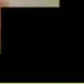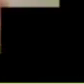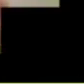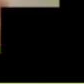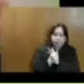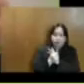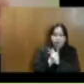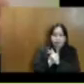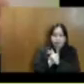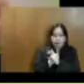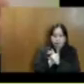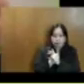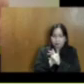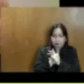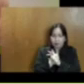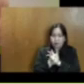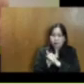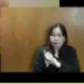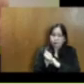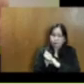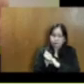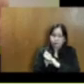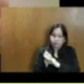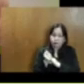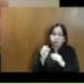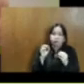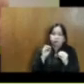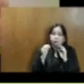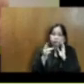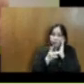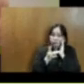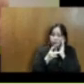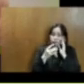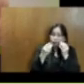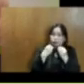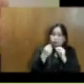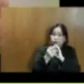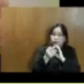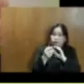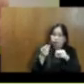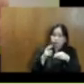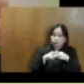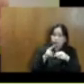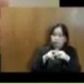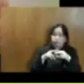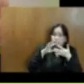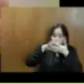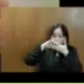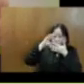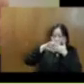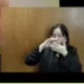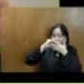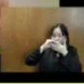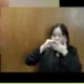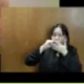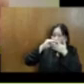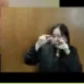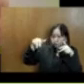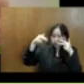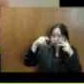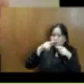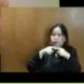know, having ability, digitalization gives us ability to develop online learning in new